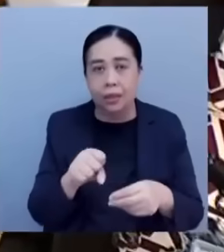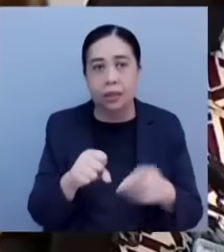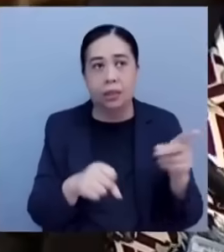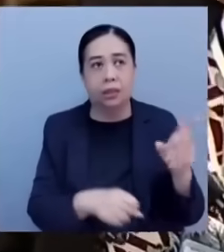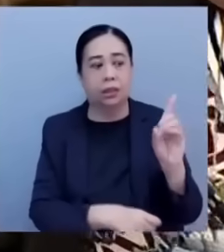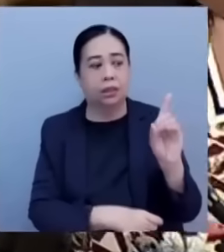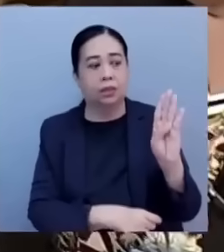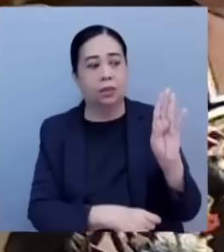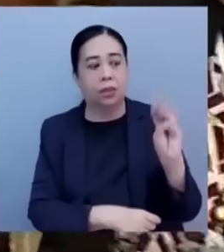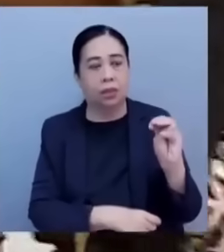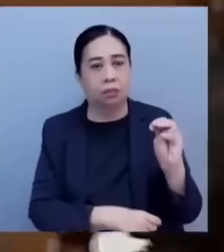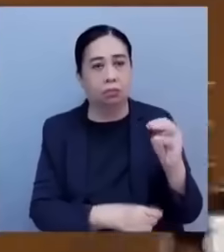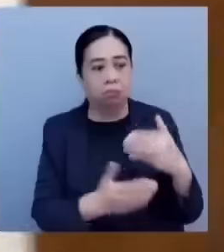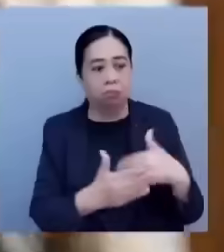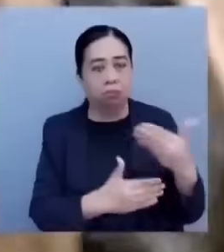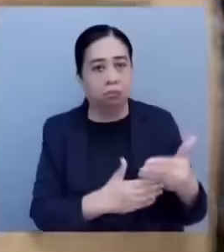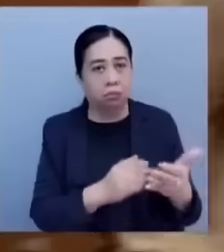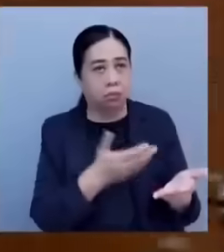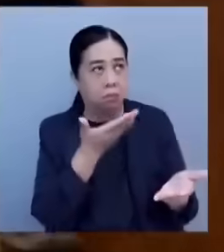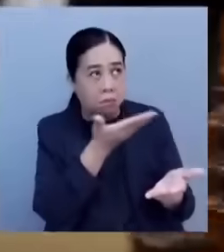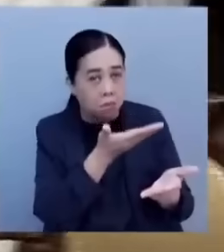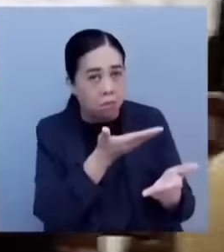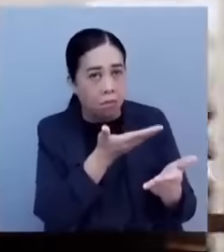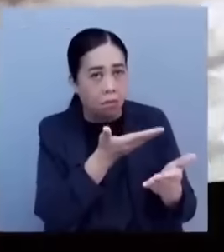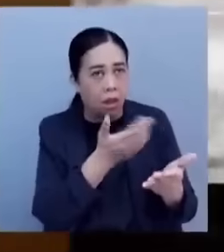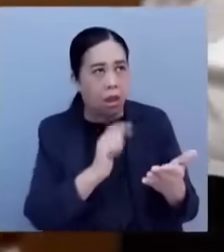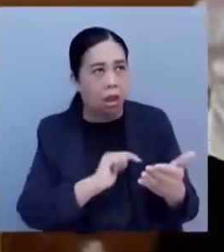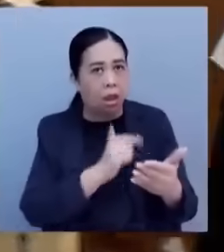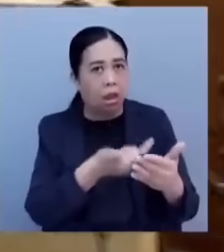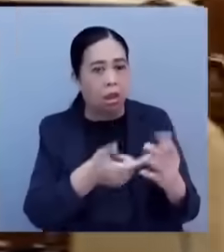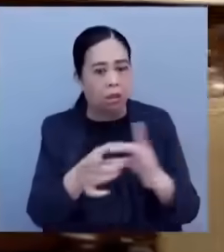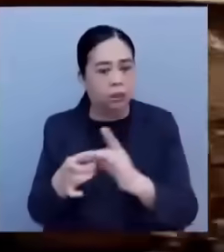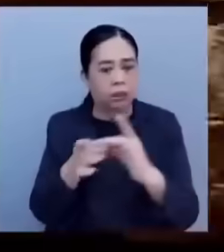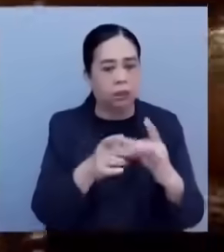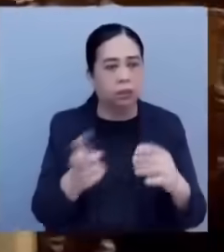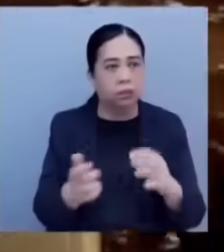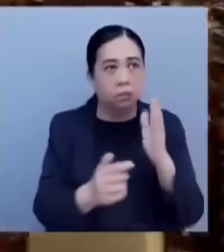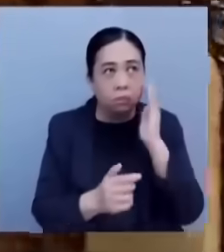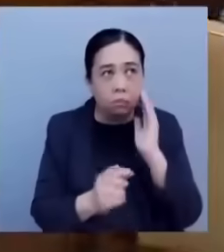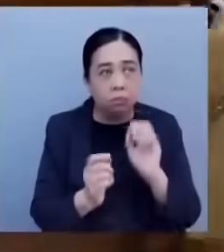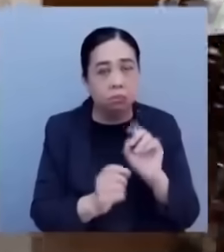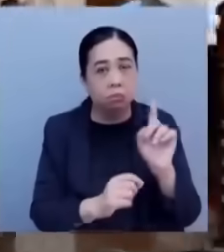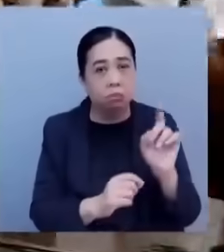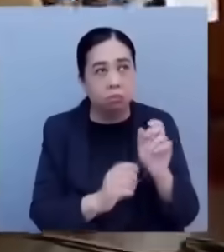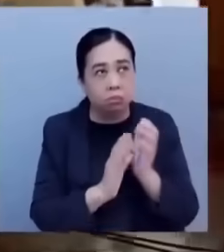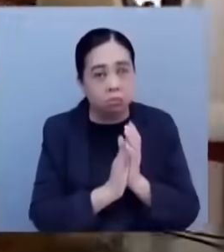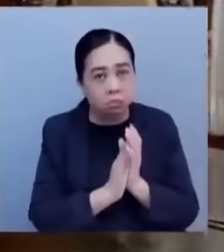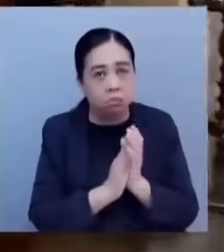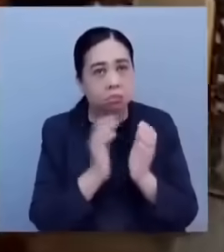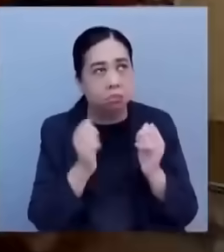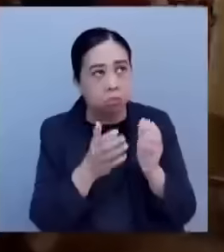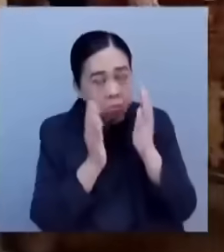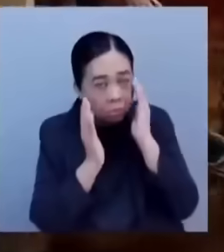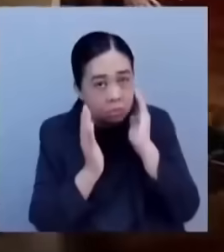DBM subsequently were triggered and anchored on that characterization by the OVP